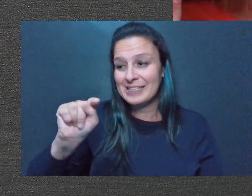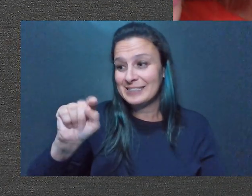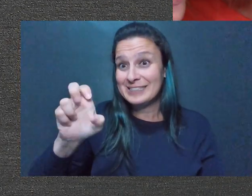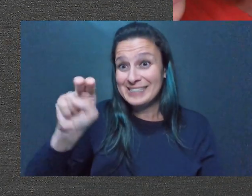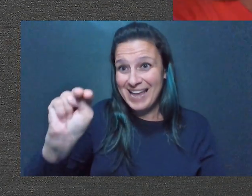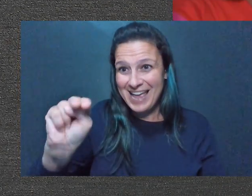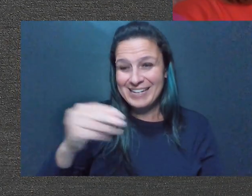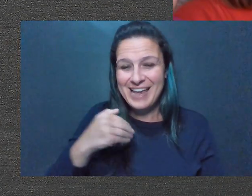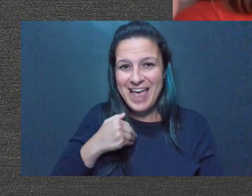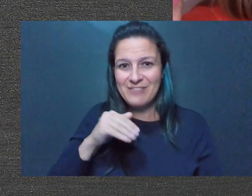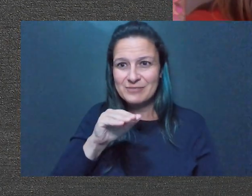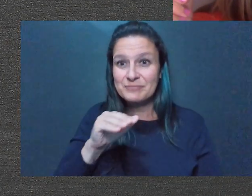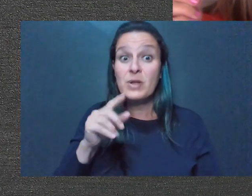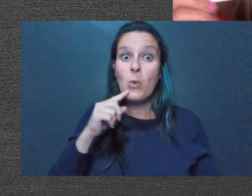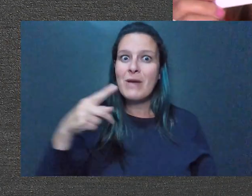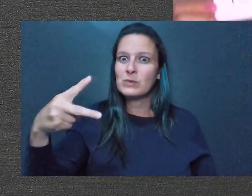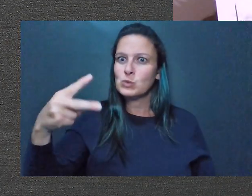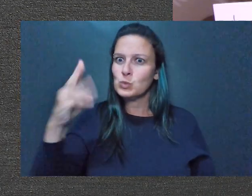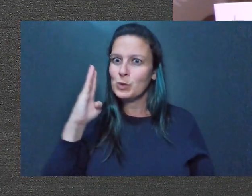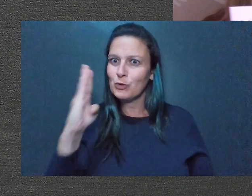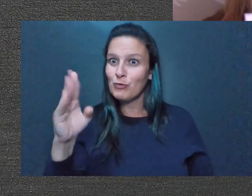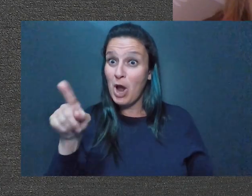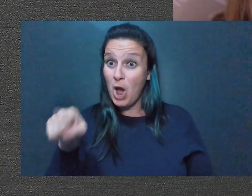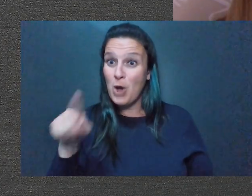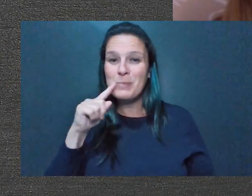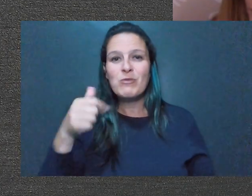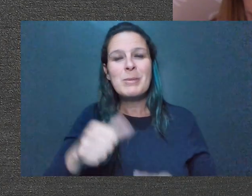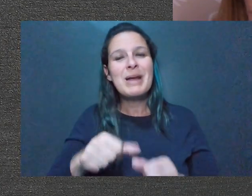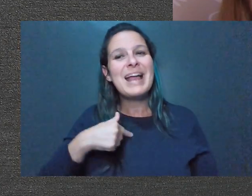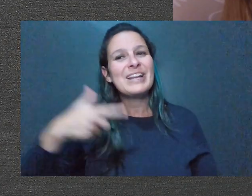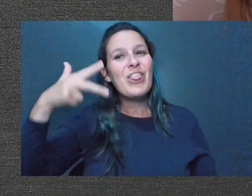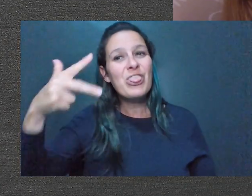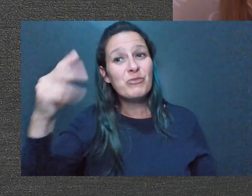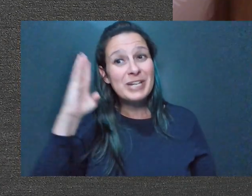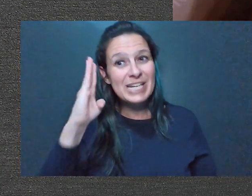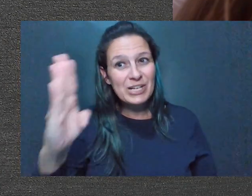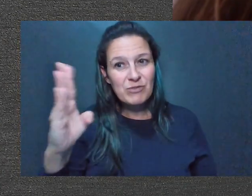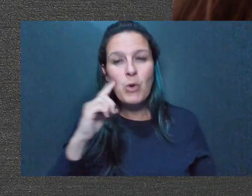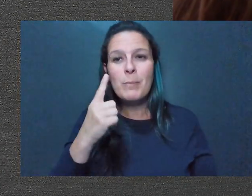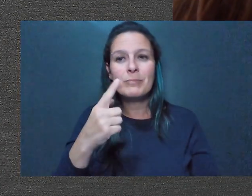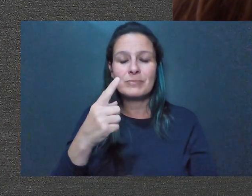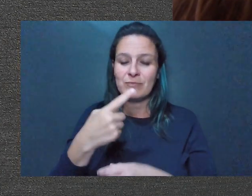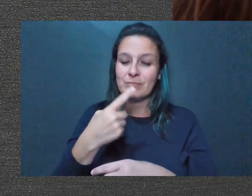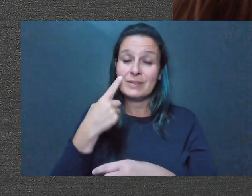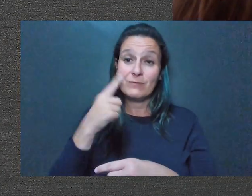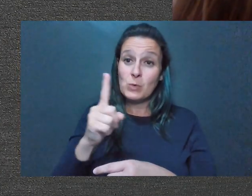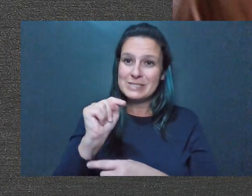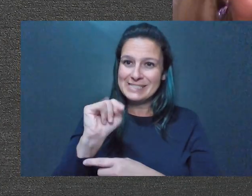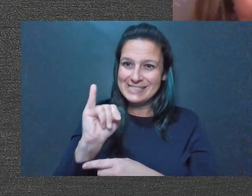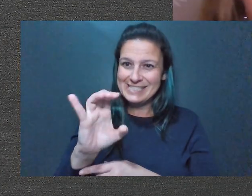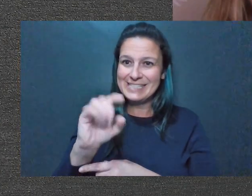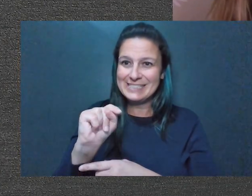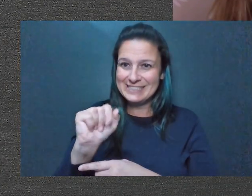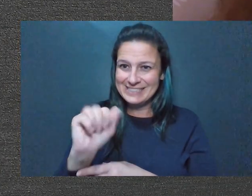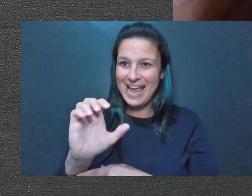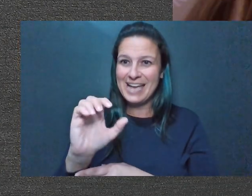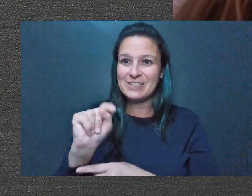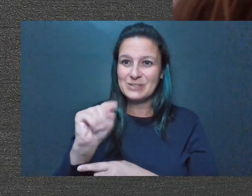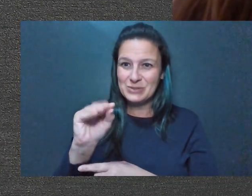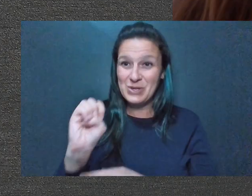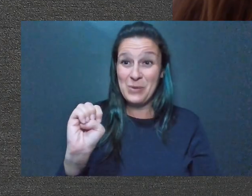I have 2 in a row there, but remember, I need 3 in a row to make tic-tac-toe. Let's keep